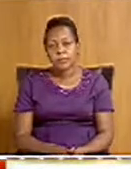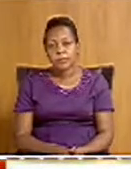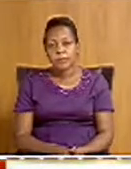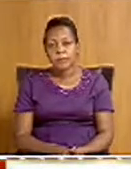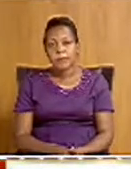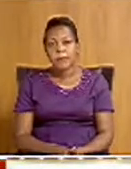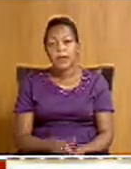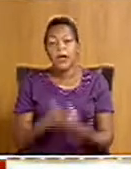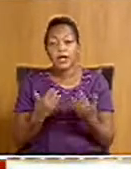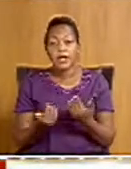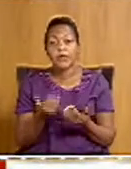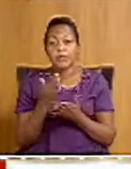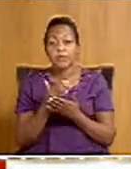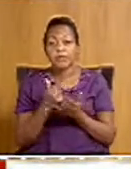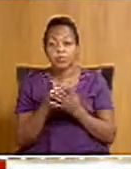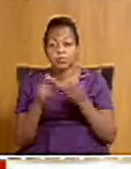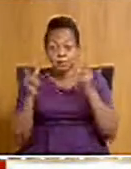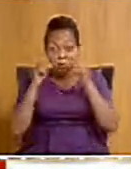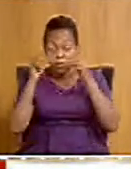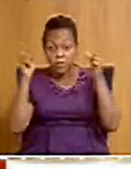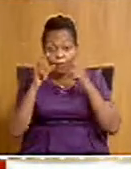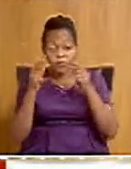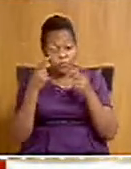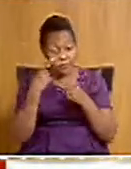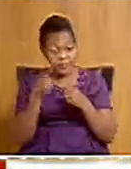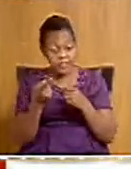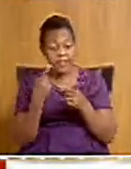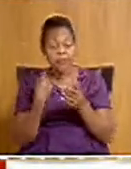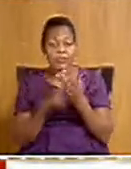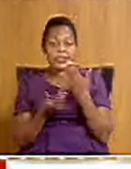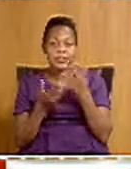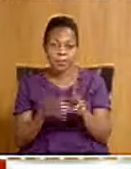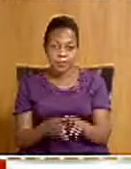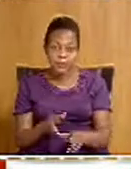Now that you have woken up a bit, you are now seeing it for yourselves now.